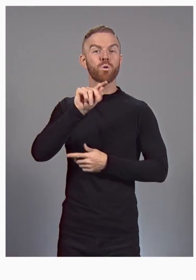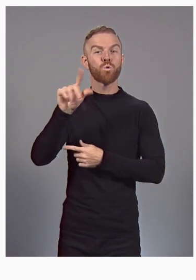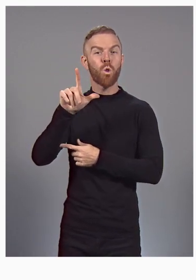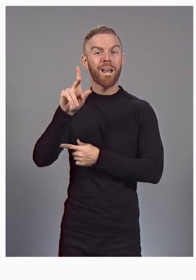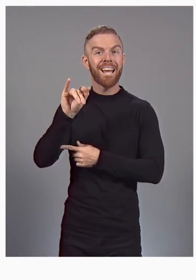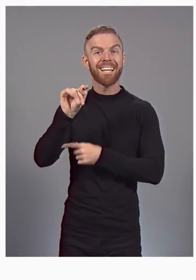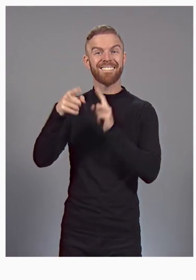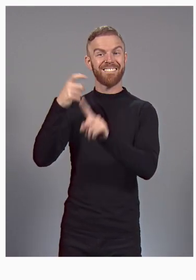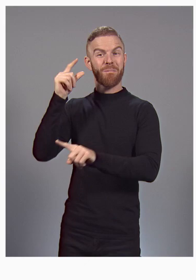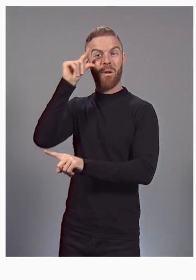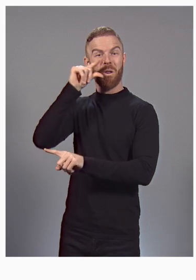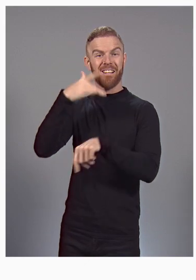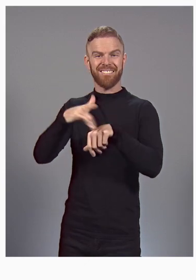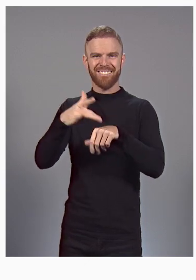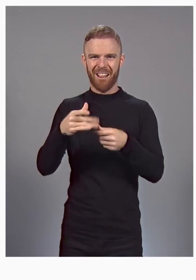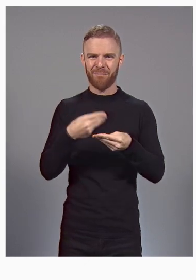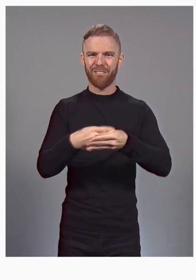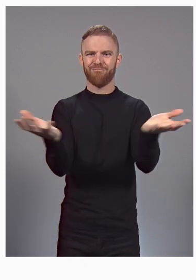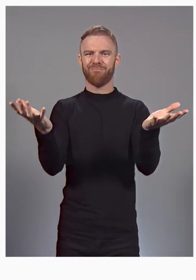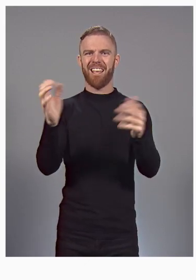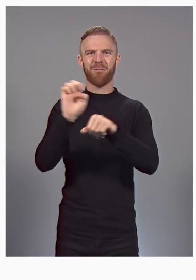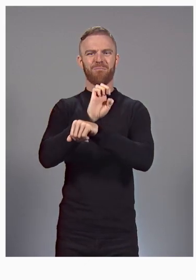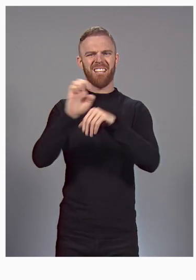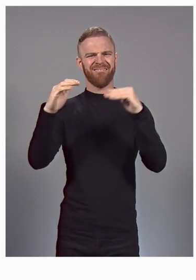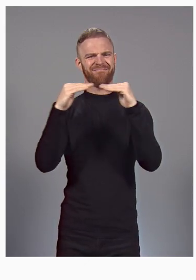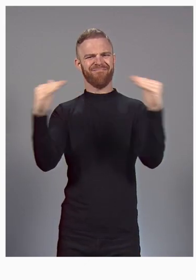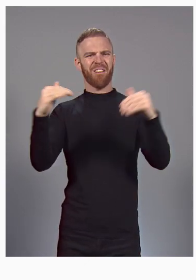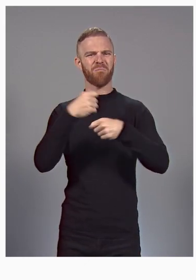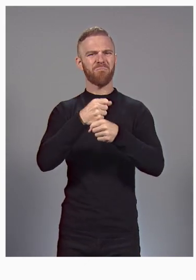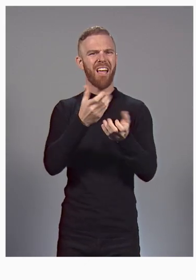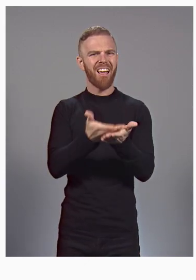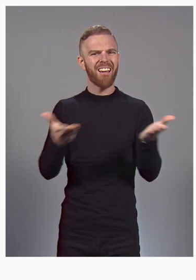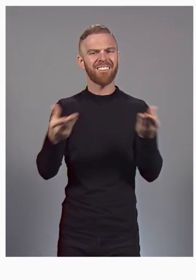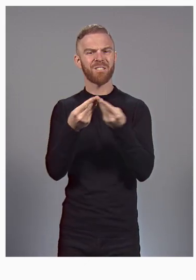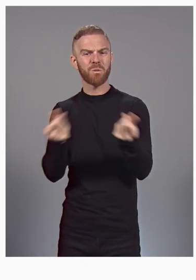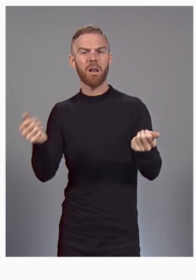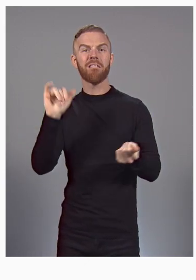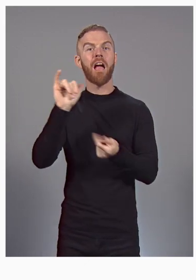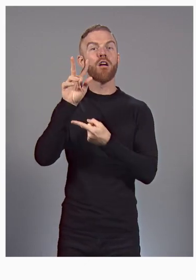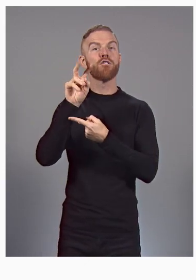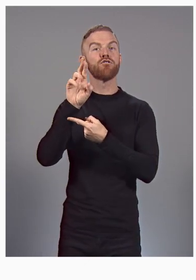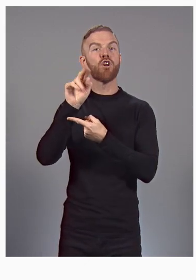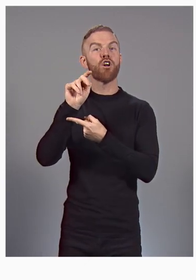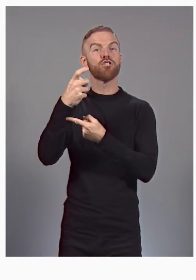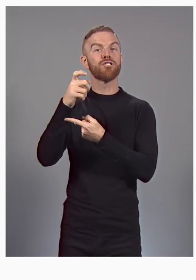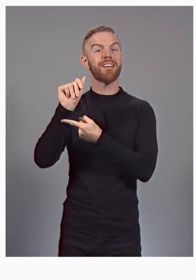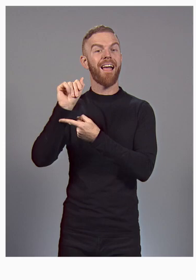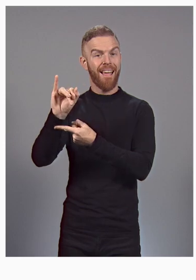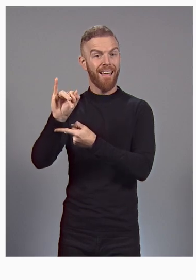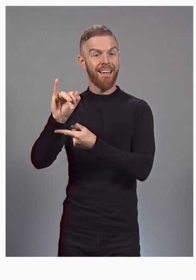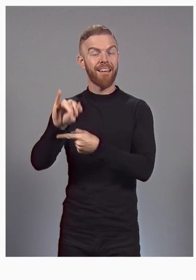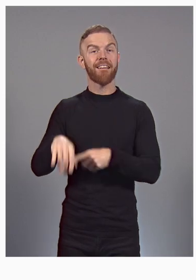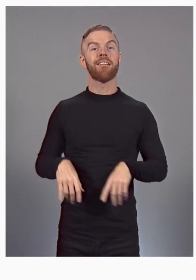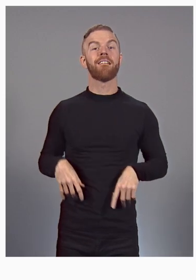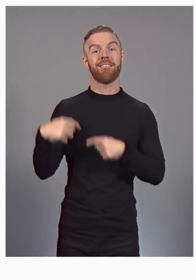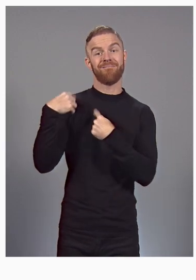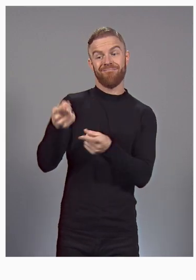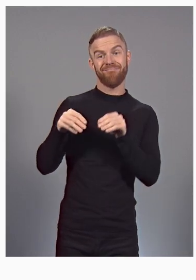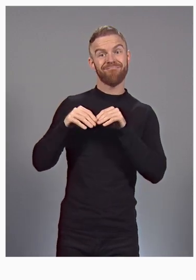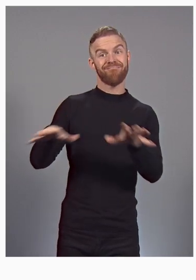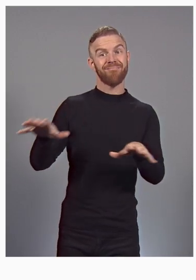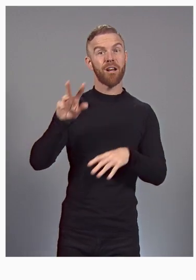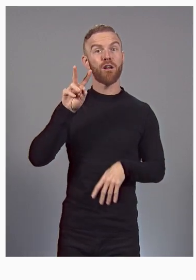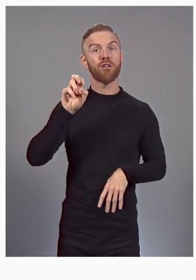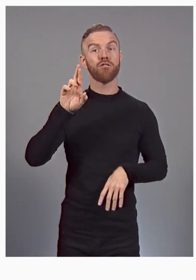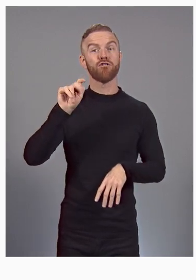Google available to you as enterprise-grade products and solutions, like Vertex AI. Since its launch, Vertex